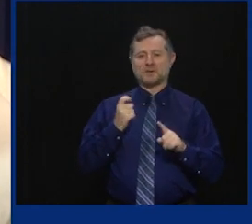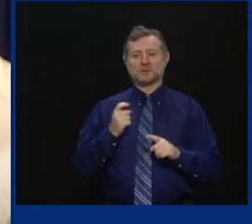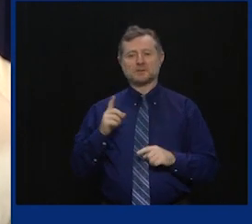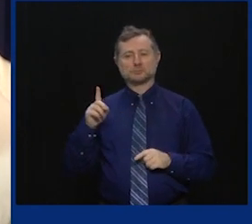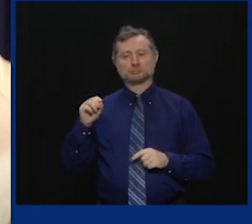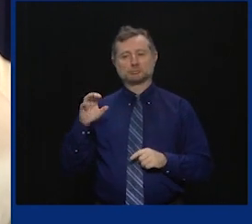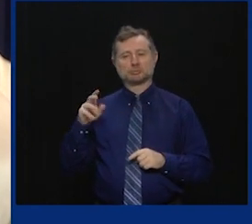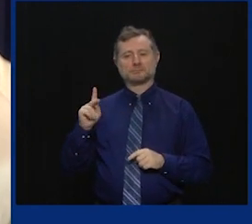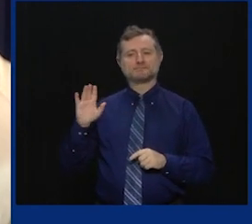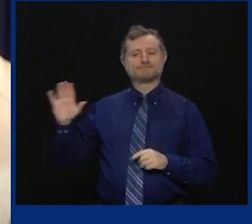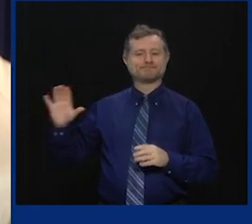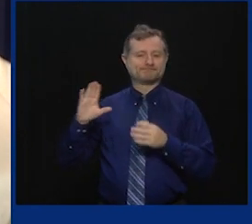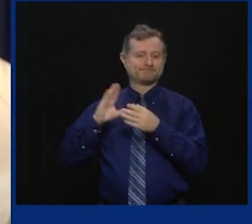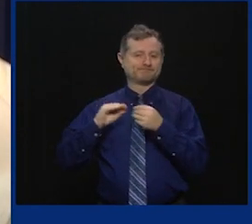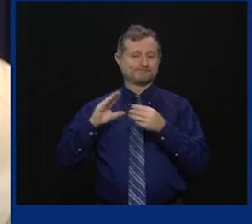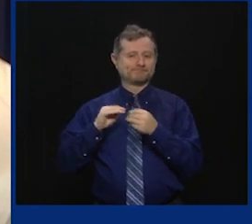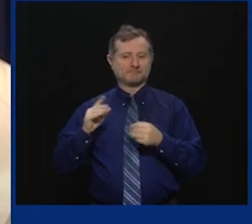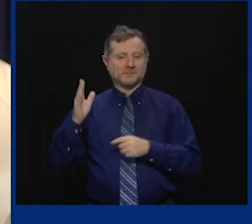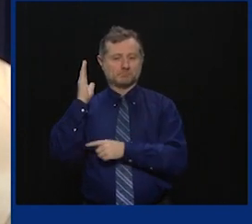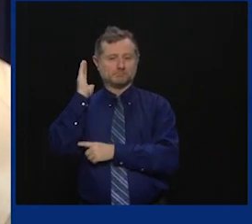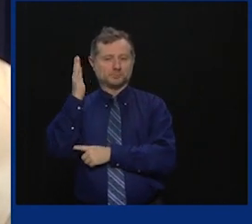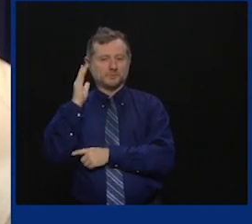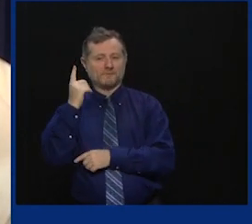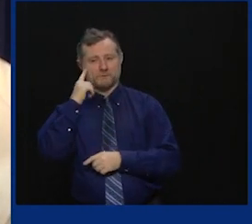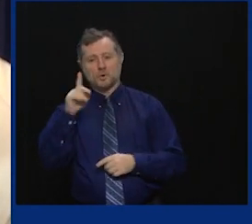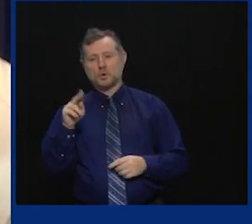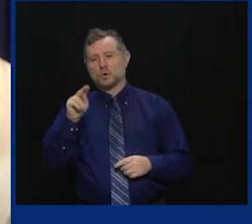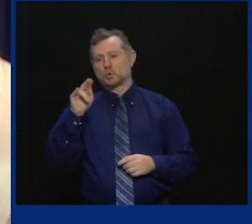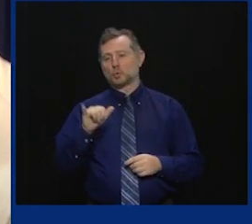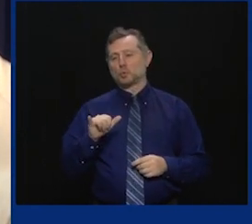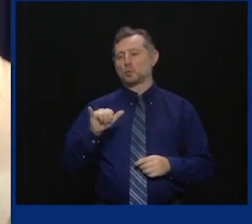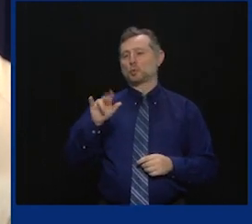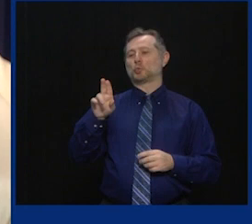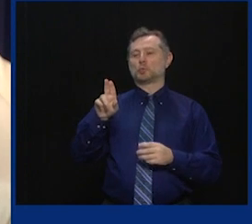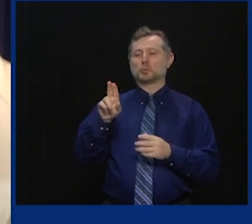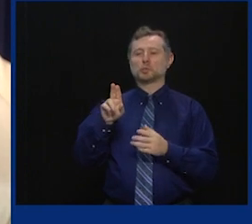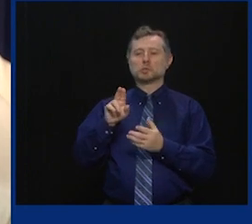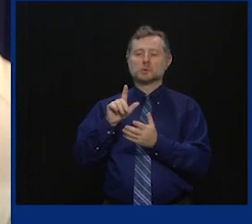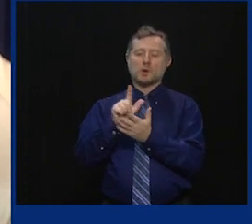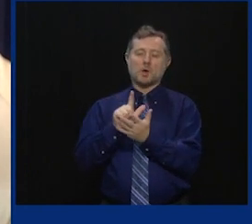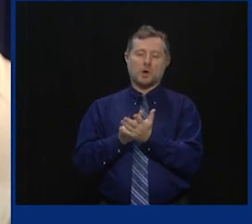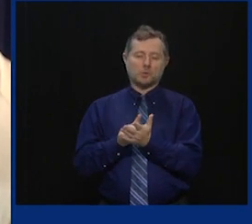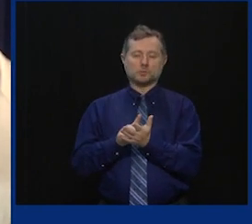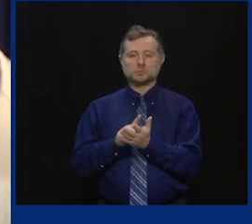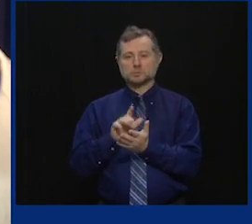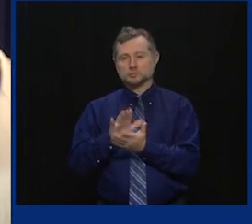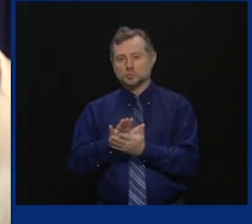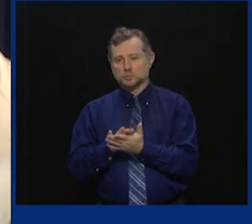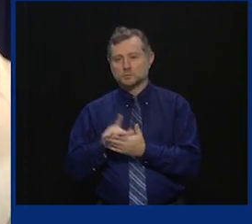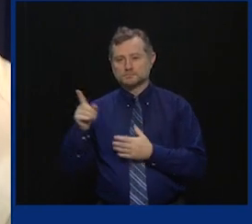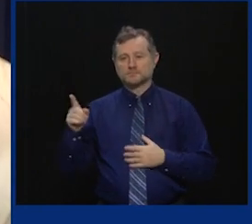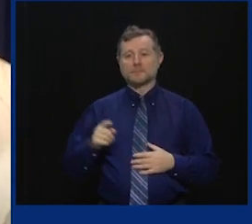this. And Derek said, when it comes to parole, less is